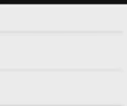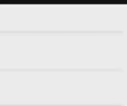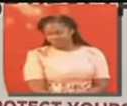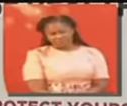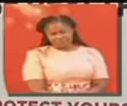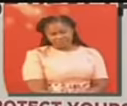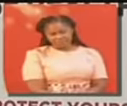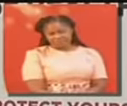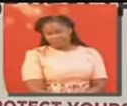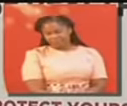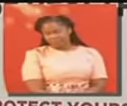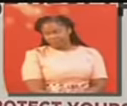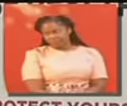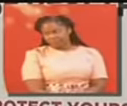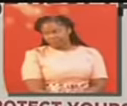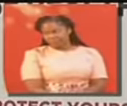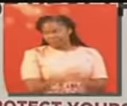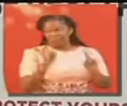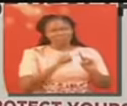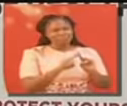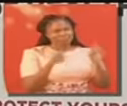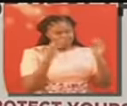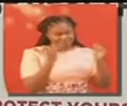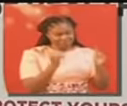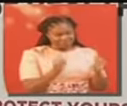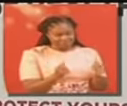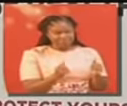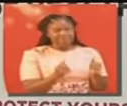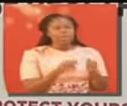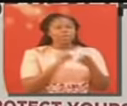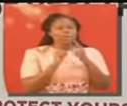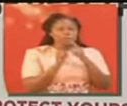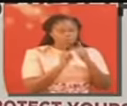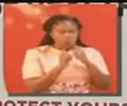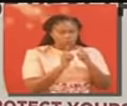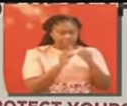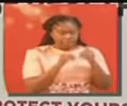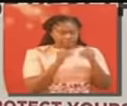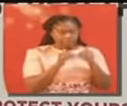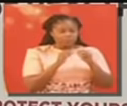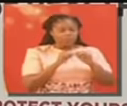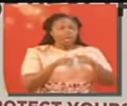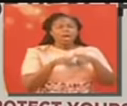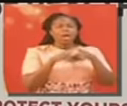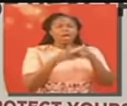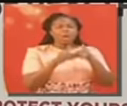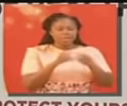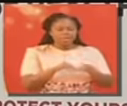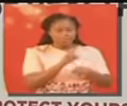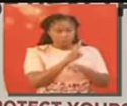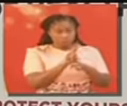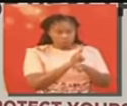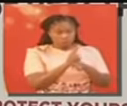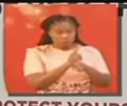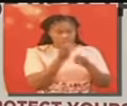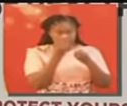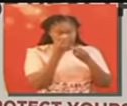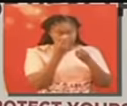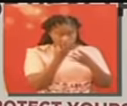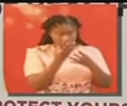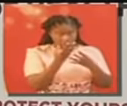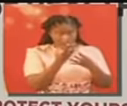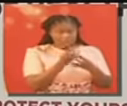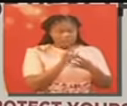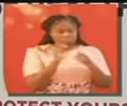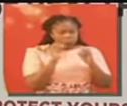breakdown. But the utilization of that to quantify, or the approach of looking